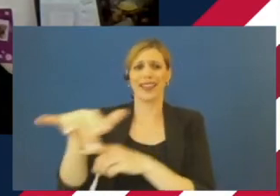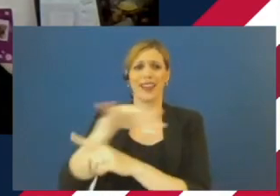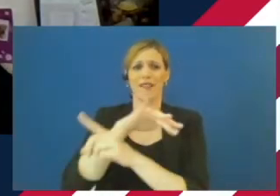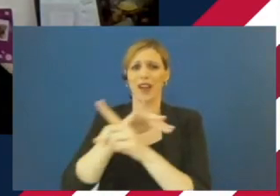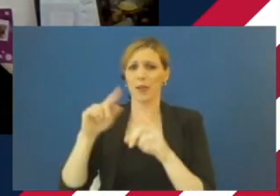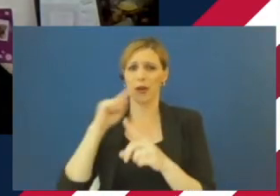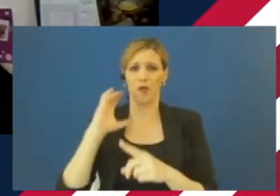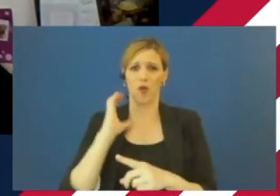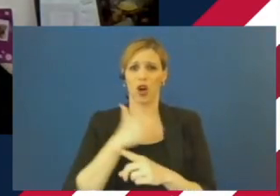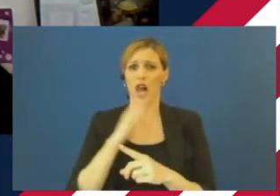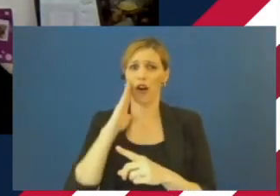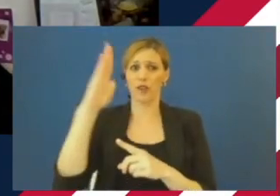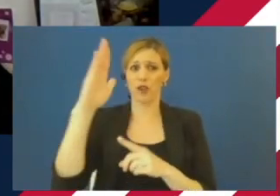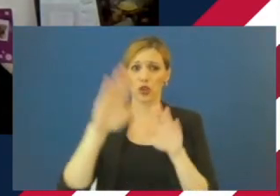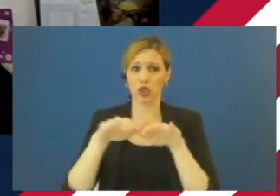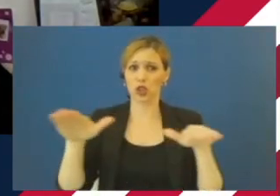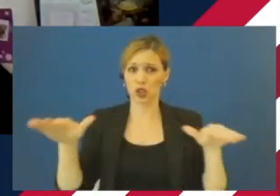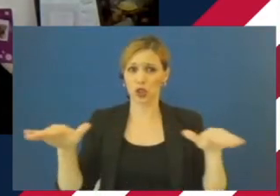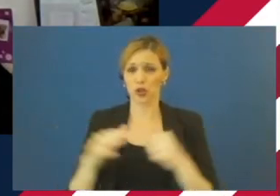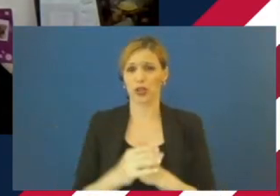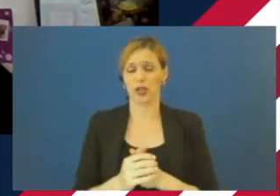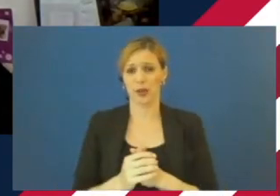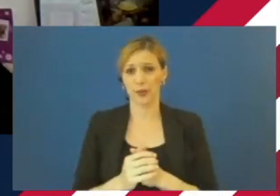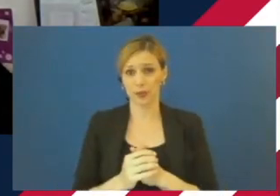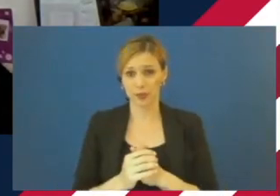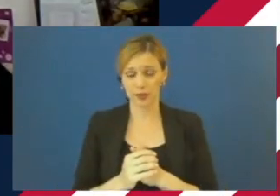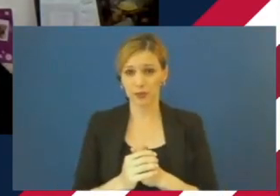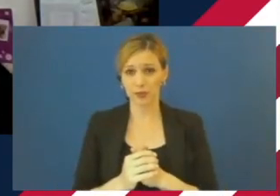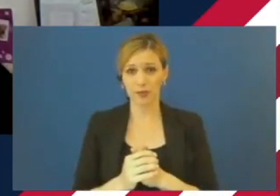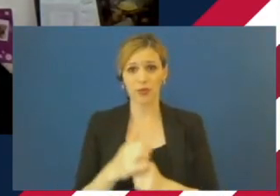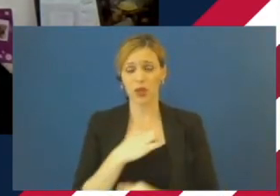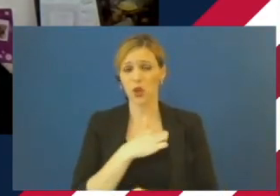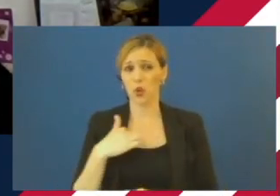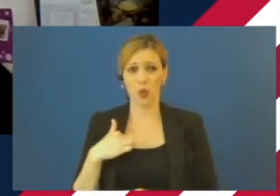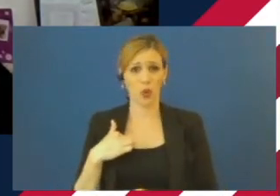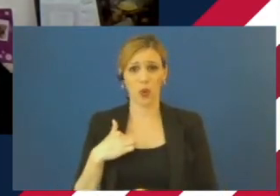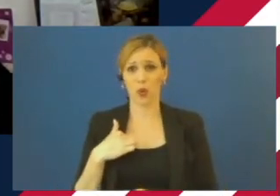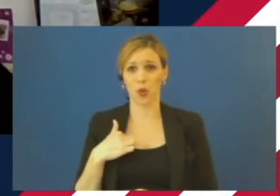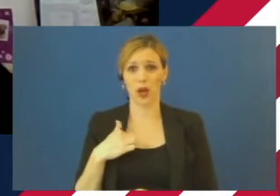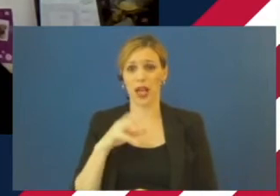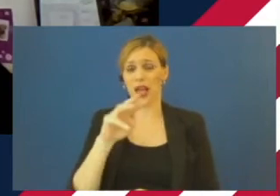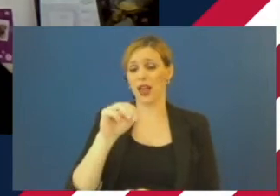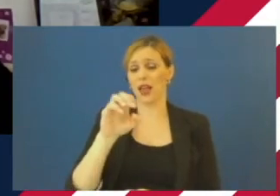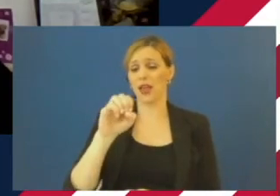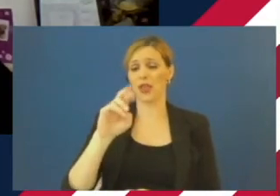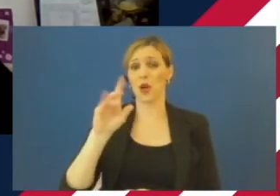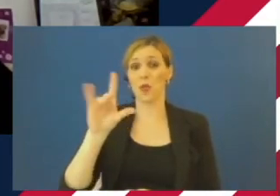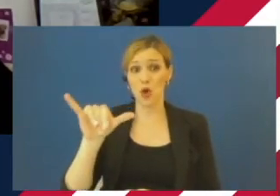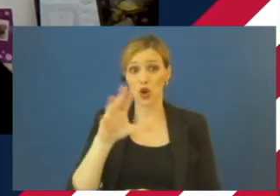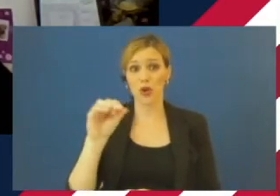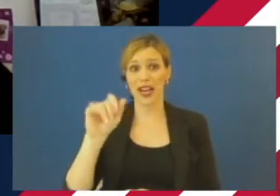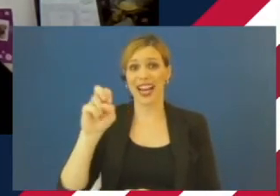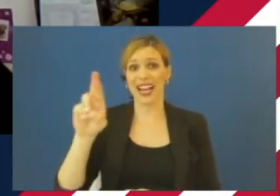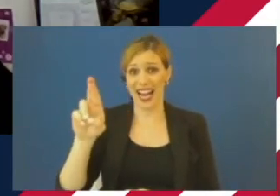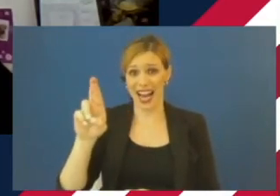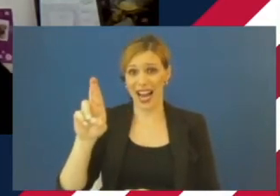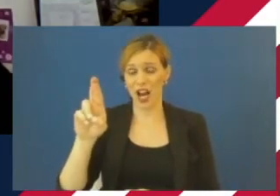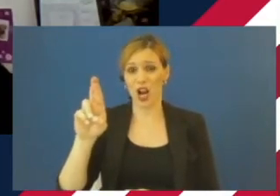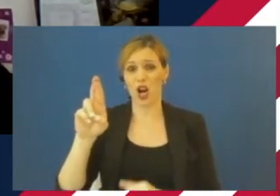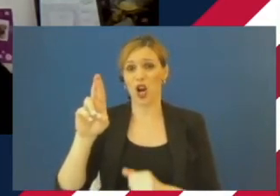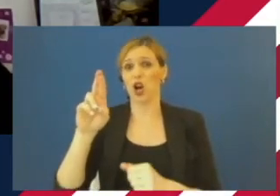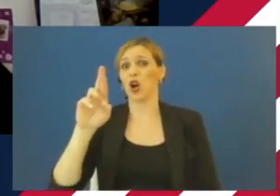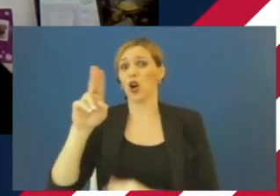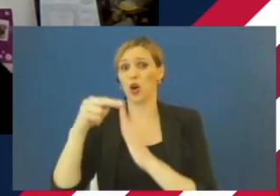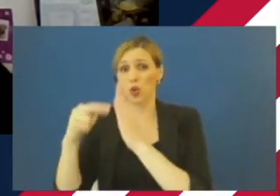Administrator Andrew Wheeler, EPA has decimated the legal justifications of the Mercury and Air Toxic Standard Rule, replaced the Clean Power Plan,